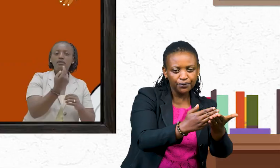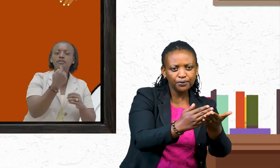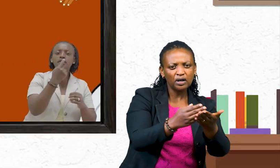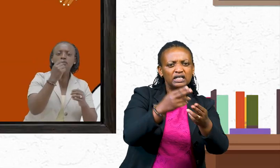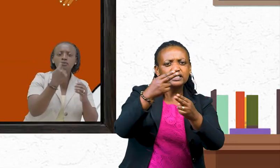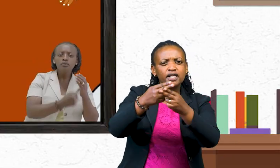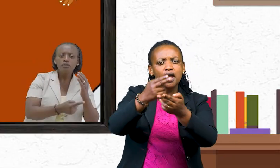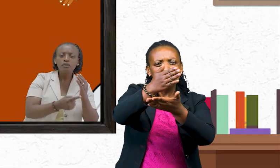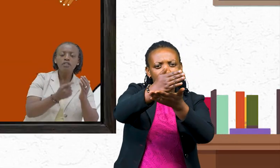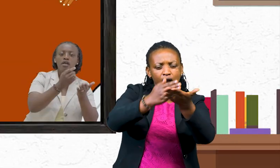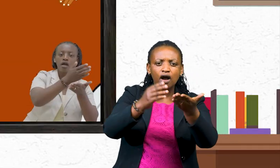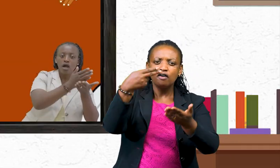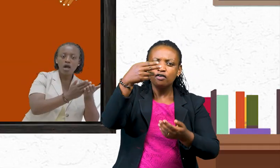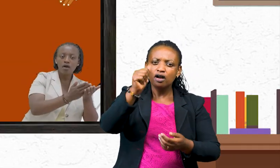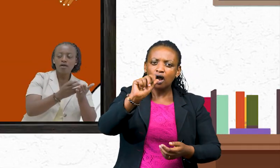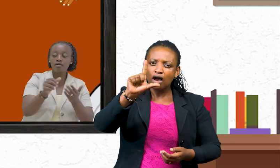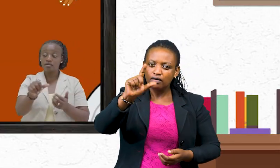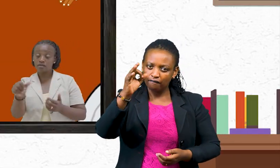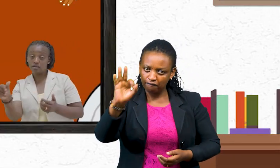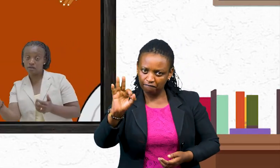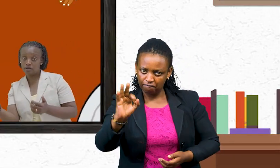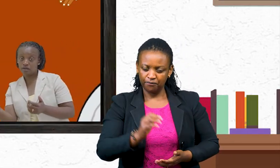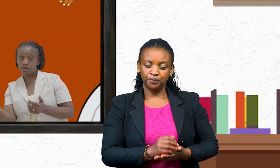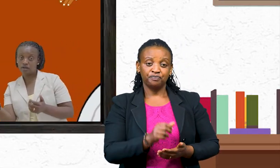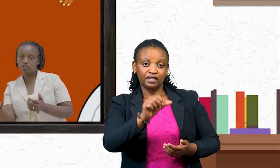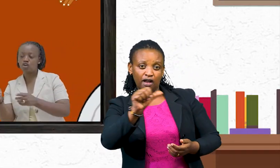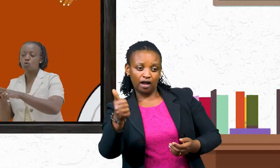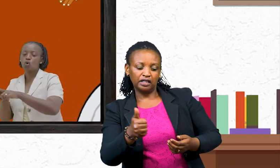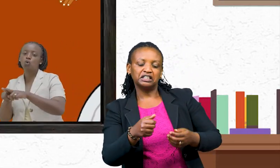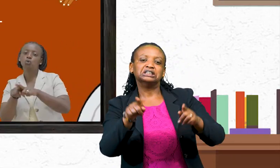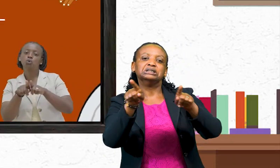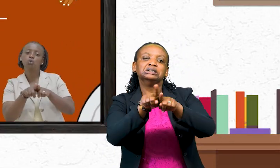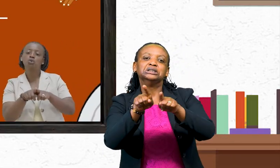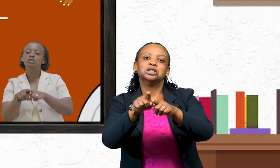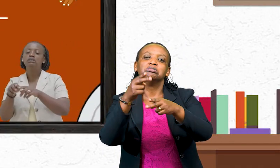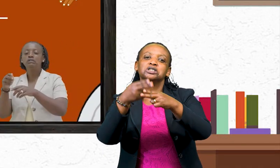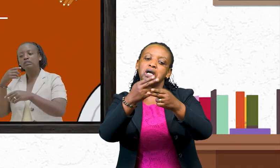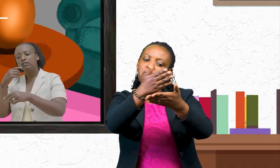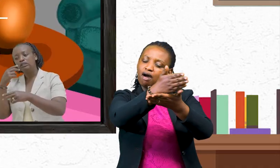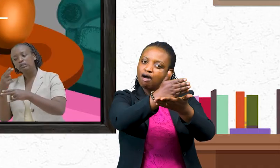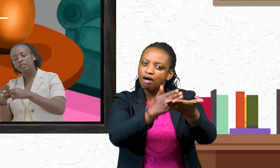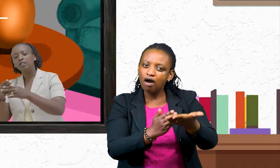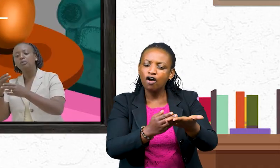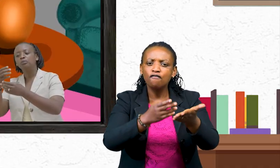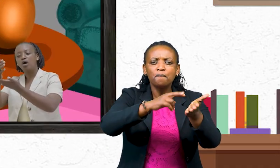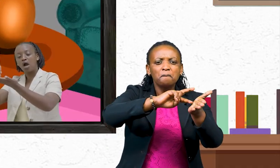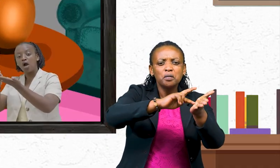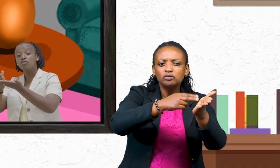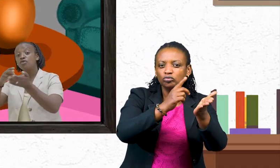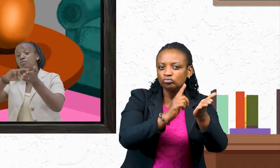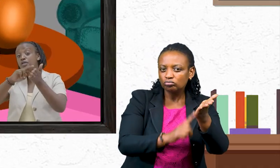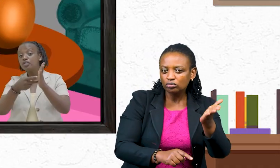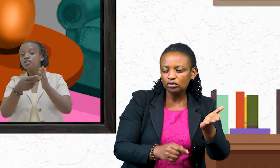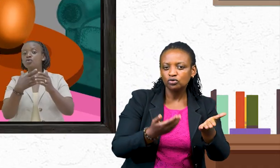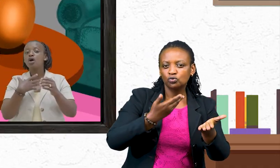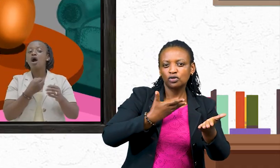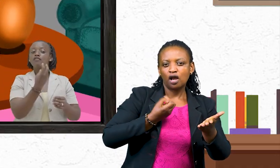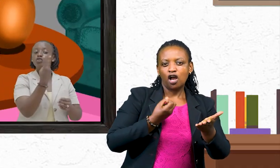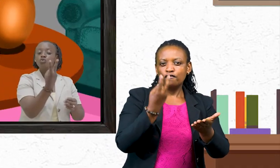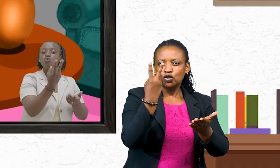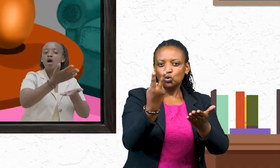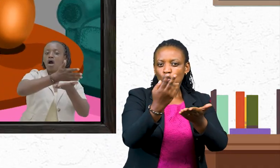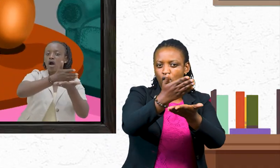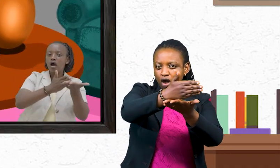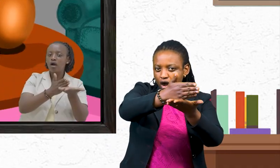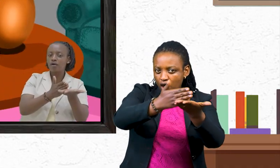is called a half and the other one is also called a half, which means we have